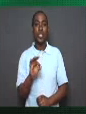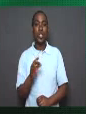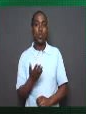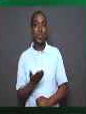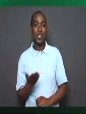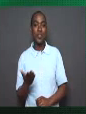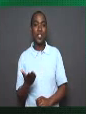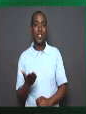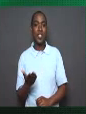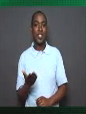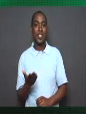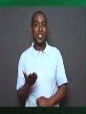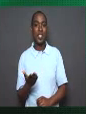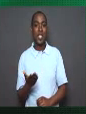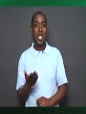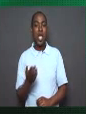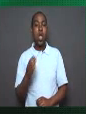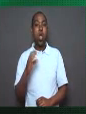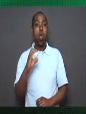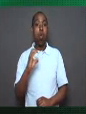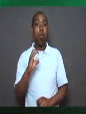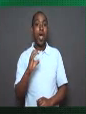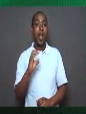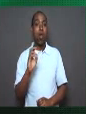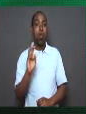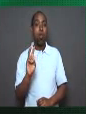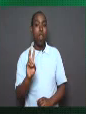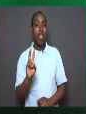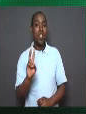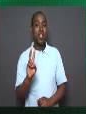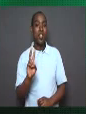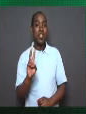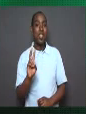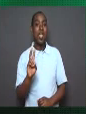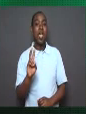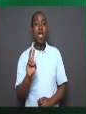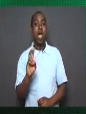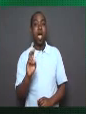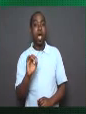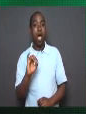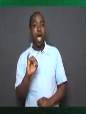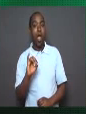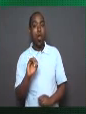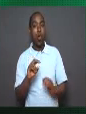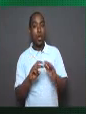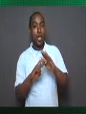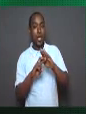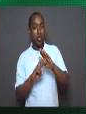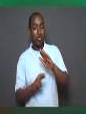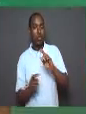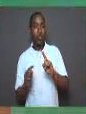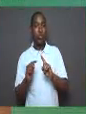substance, copper-2 ions are reduced to copper-1